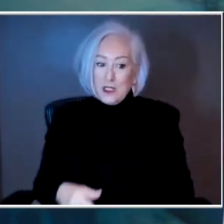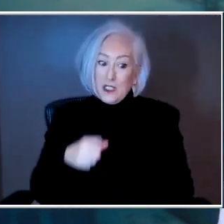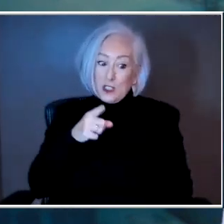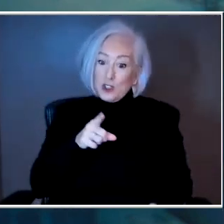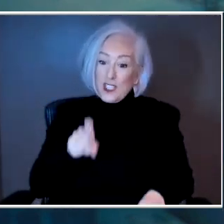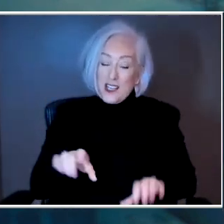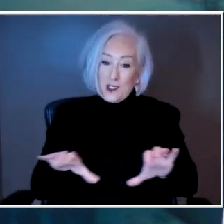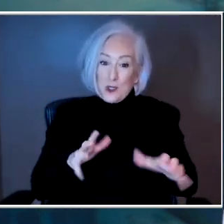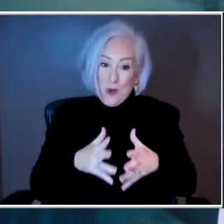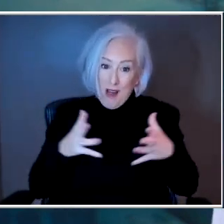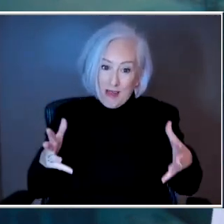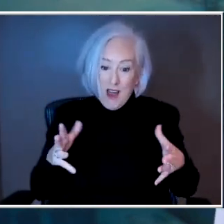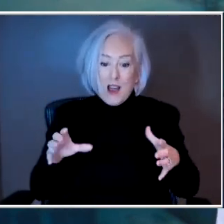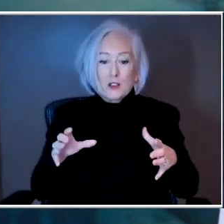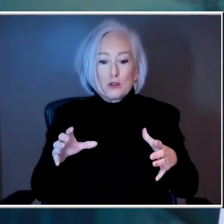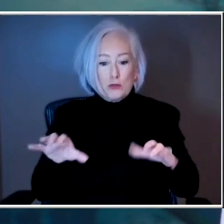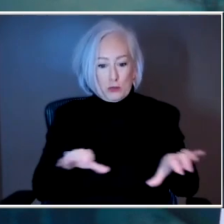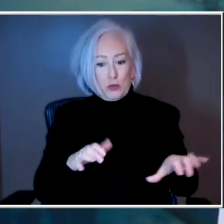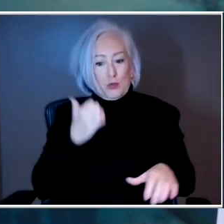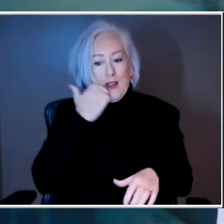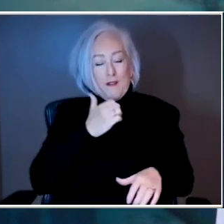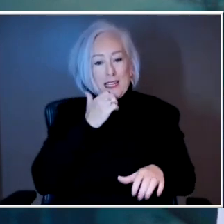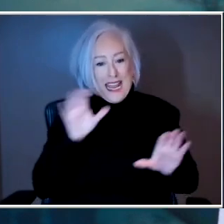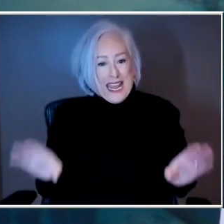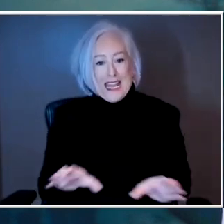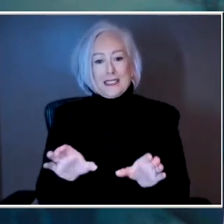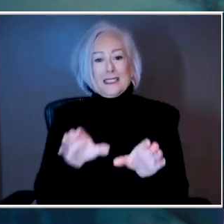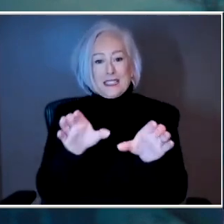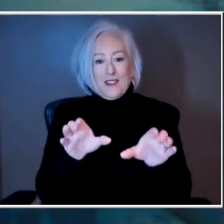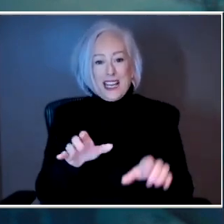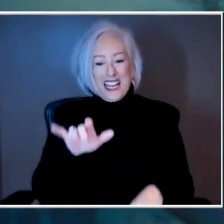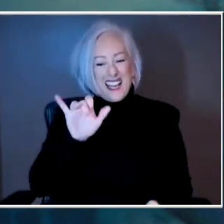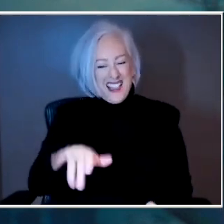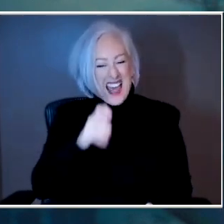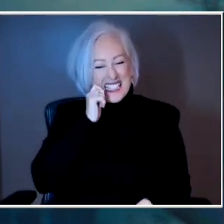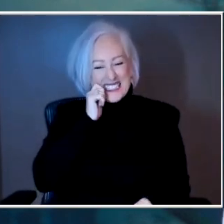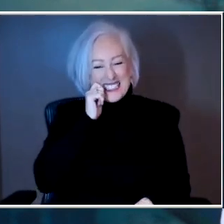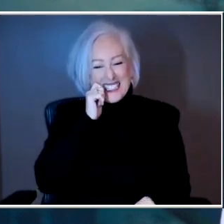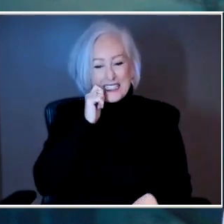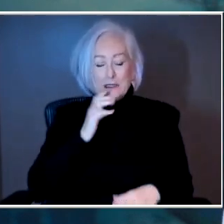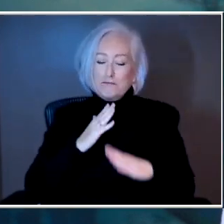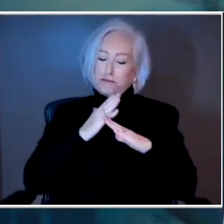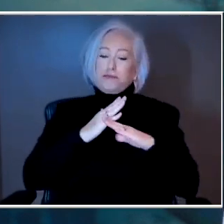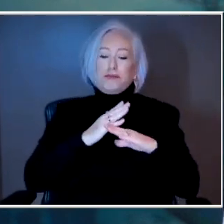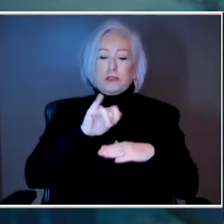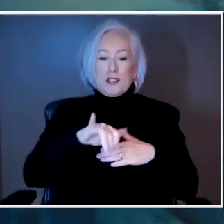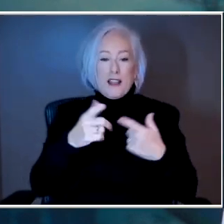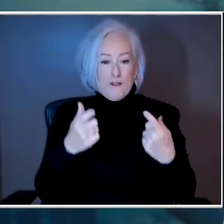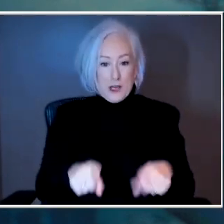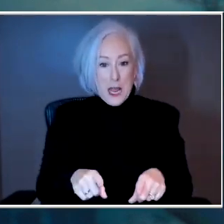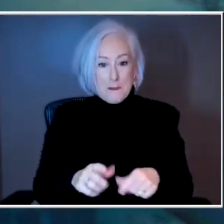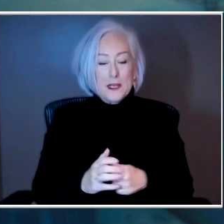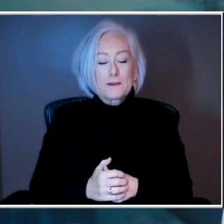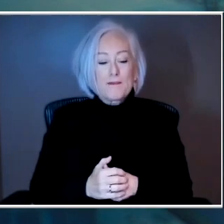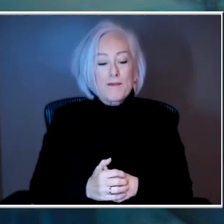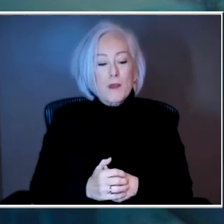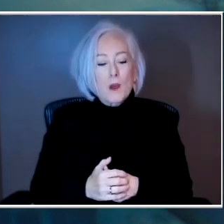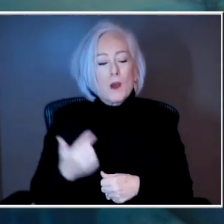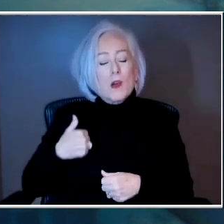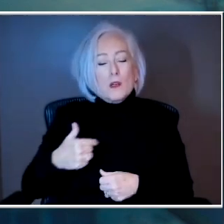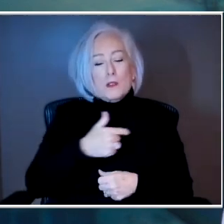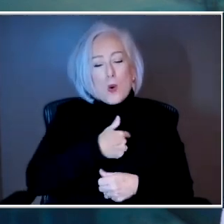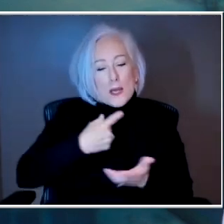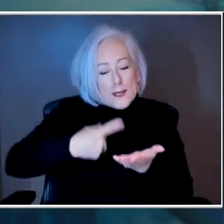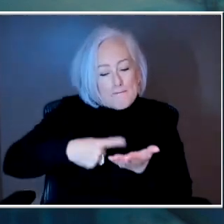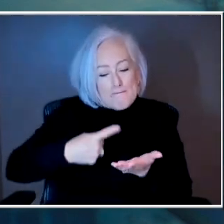activities. So the skin was holding her back. So the consultations are often focused on which part of your body is the most uncomfortable to